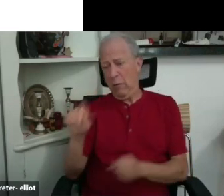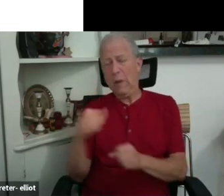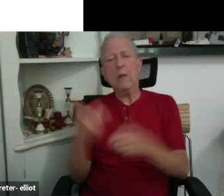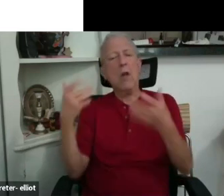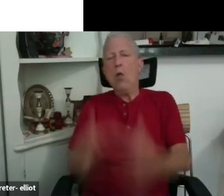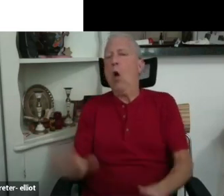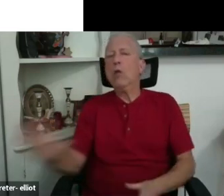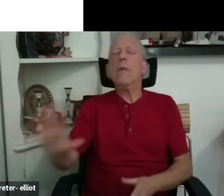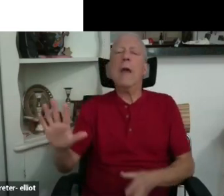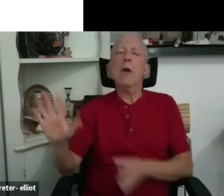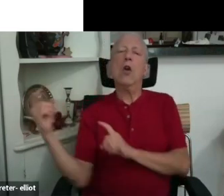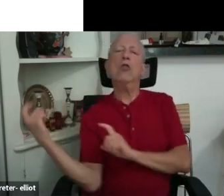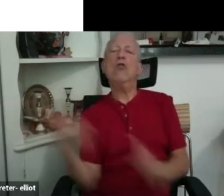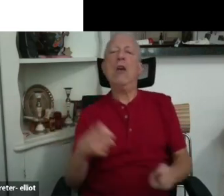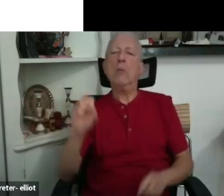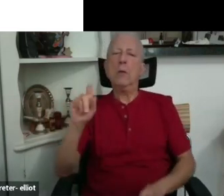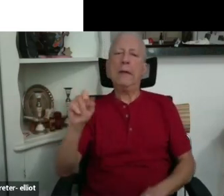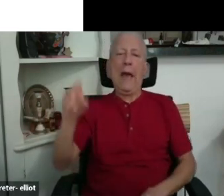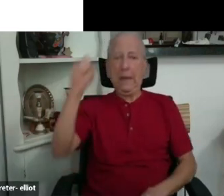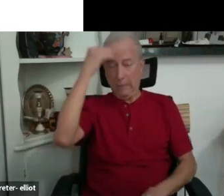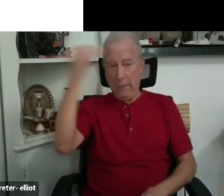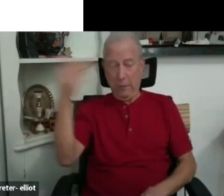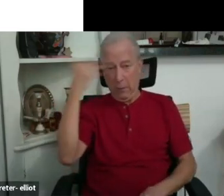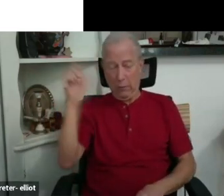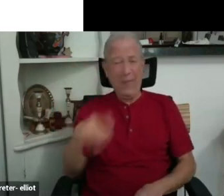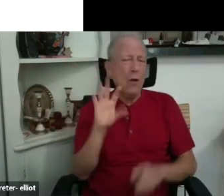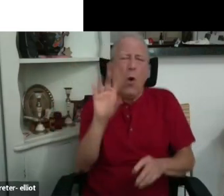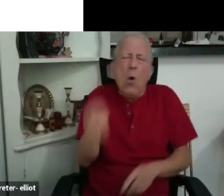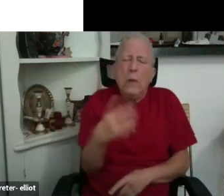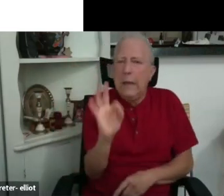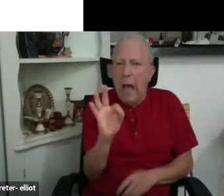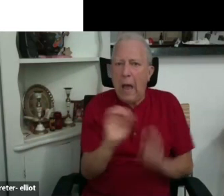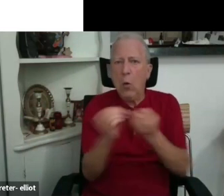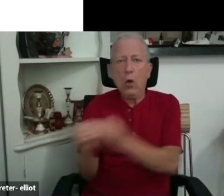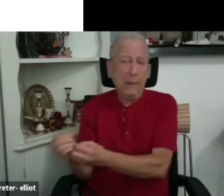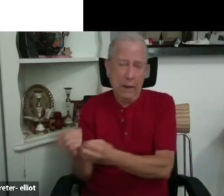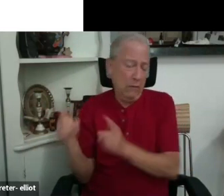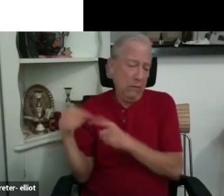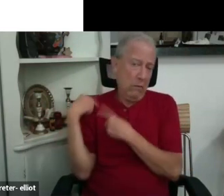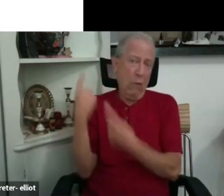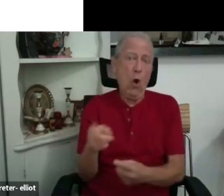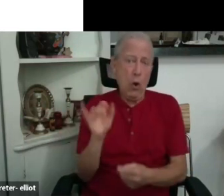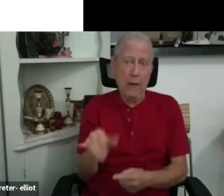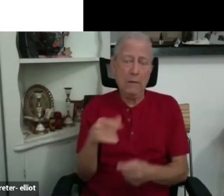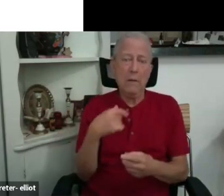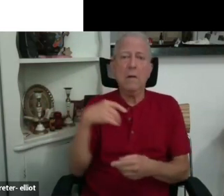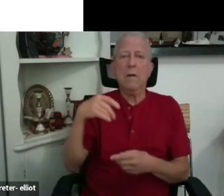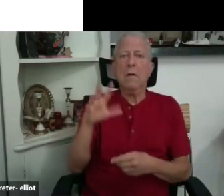due to this law. So yeah, it's only 9 orgs that have been subject to the specific 501(p)